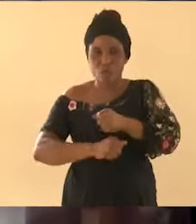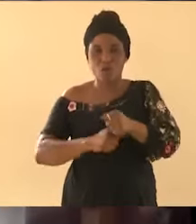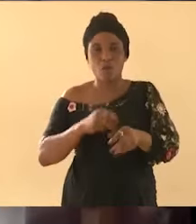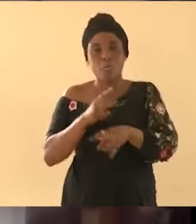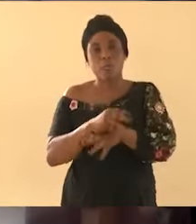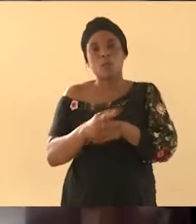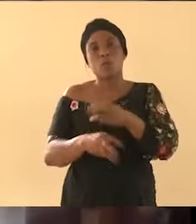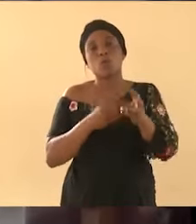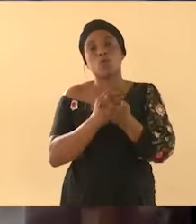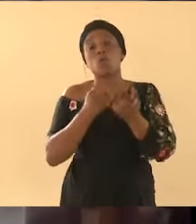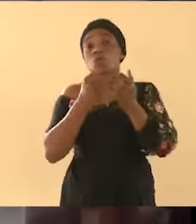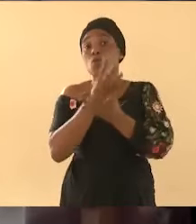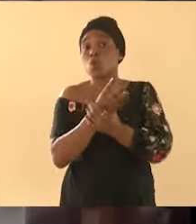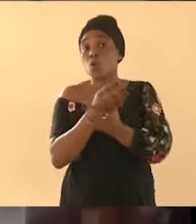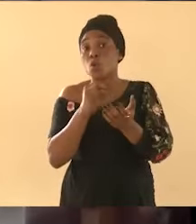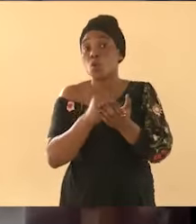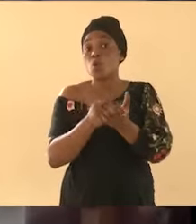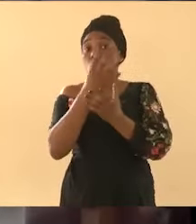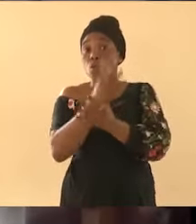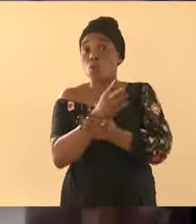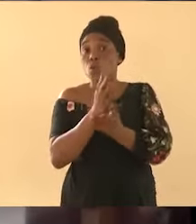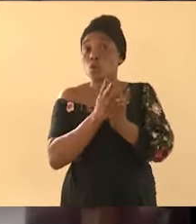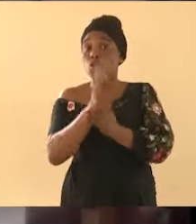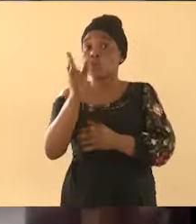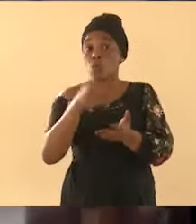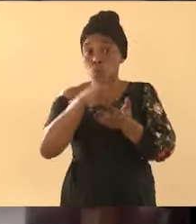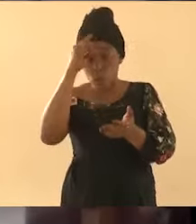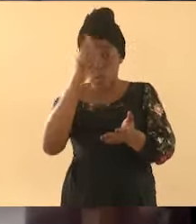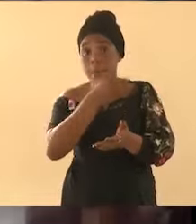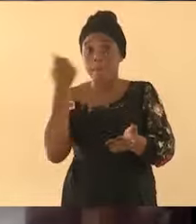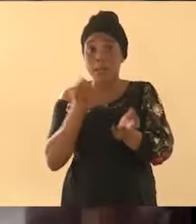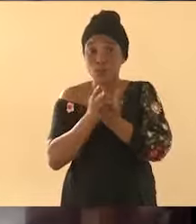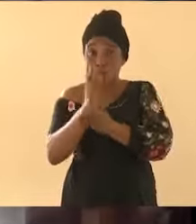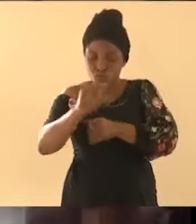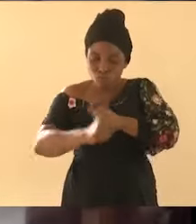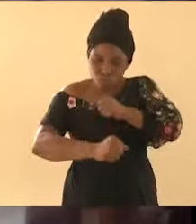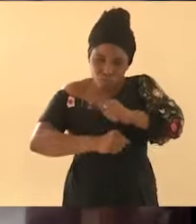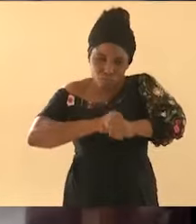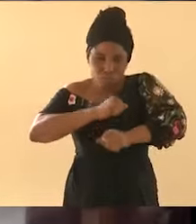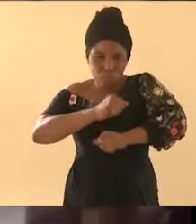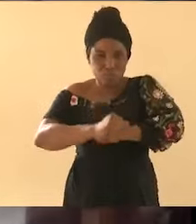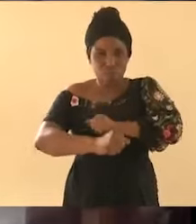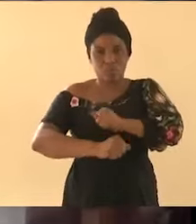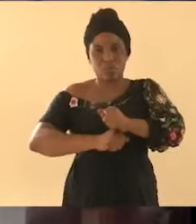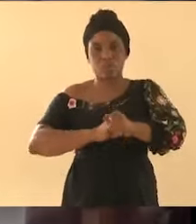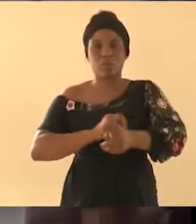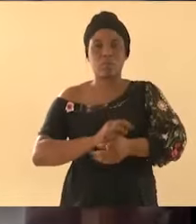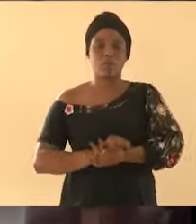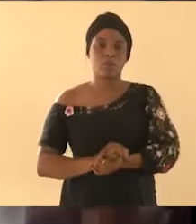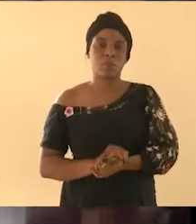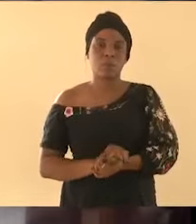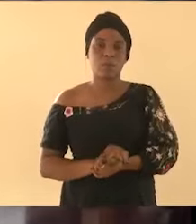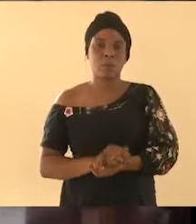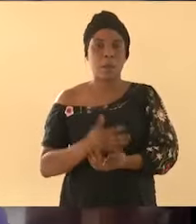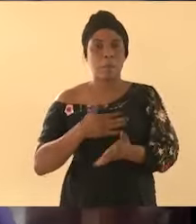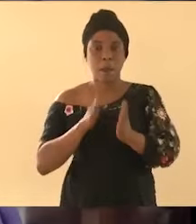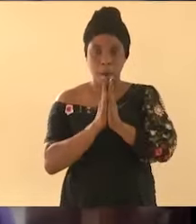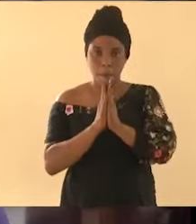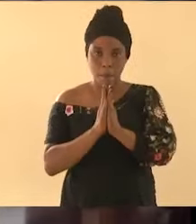suffering. We were sent into this world to grow. We grow through learning. We learn best through suffering.